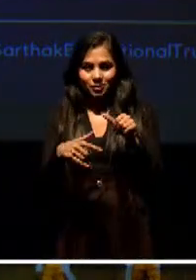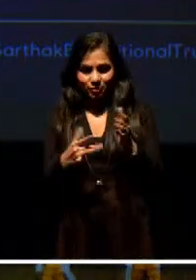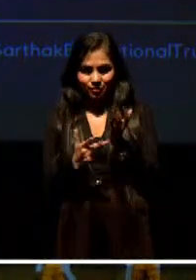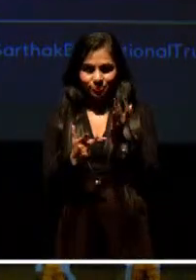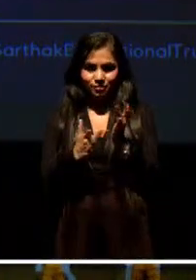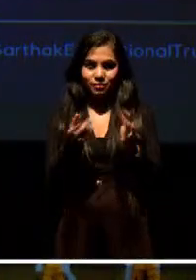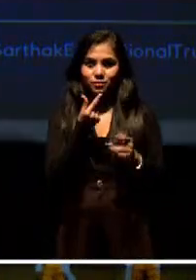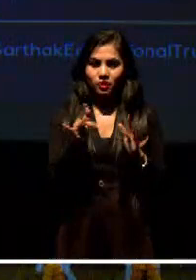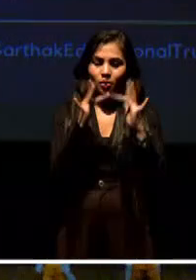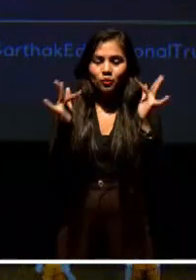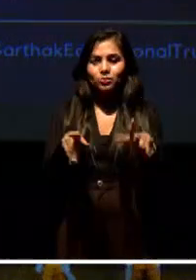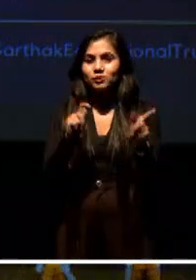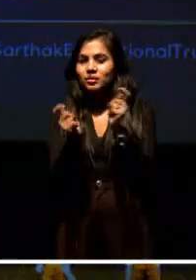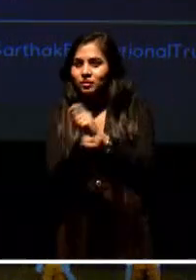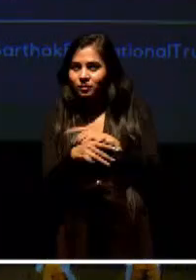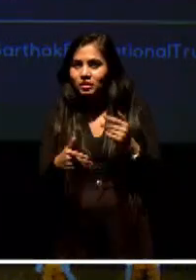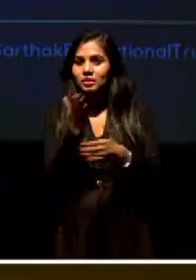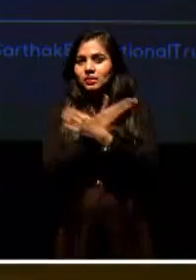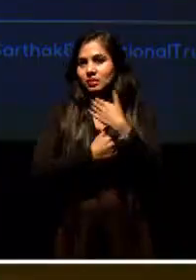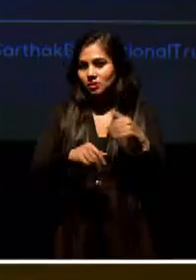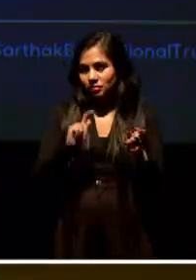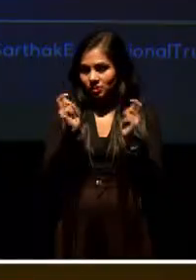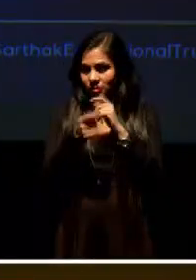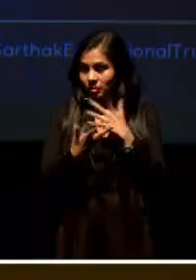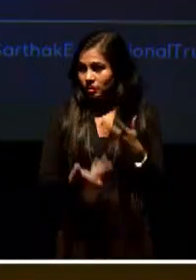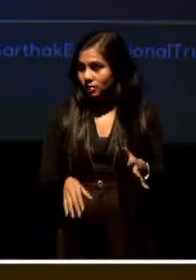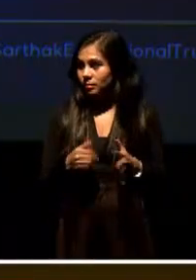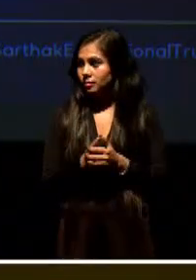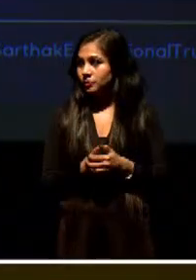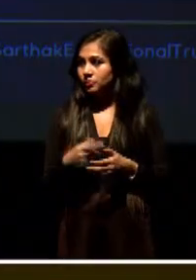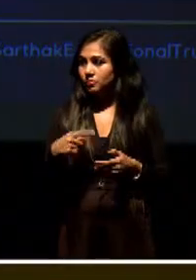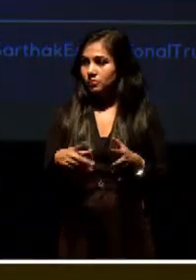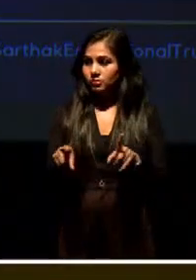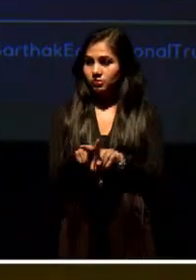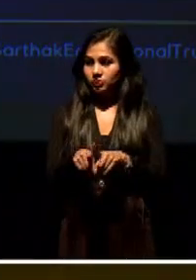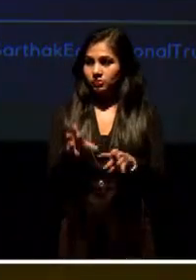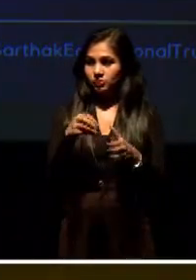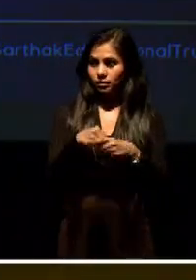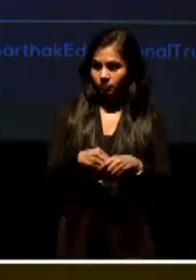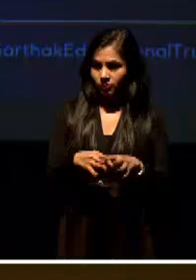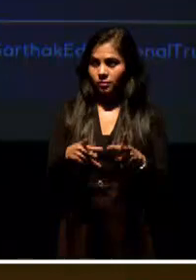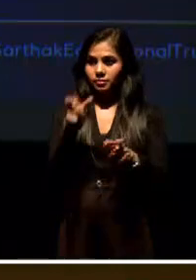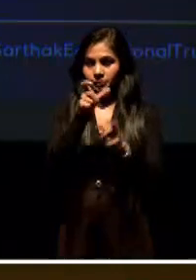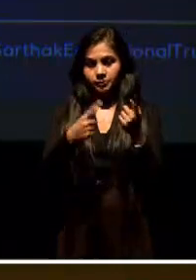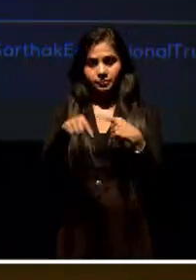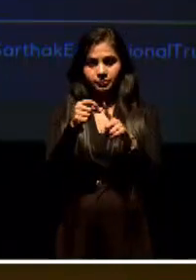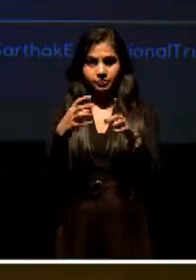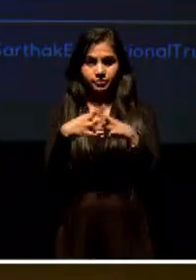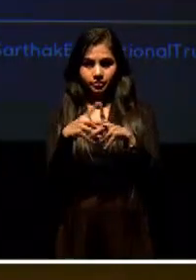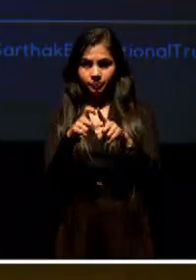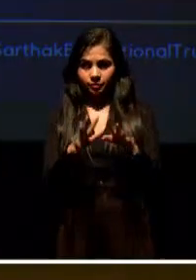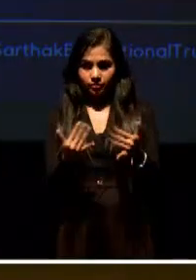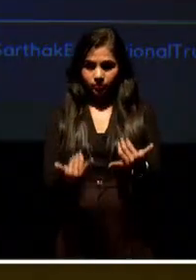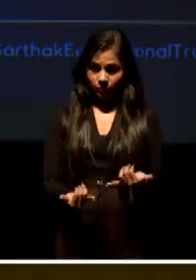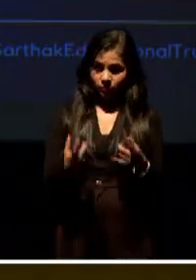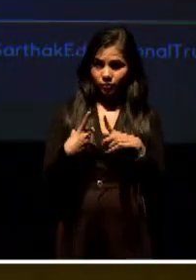actually virtually changed the definition of disability. So tasks which were considered impossible for people with disabilities, they are now doing